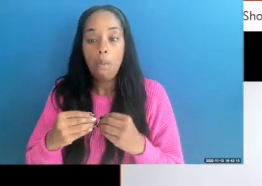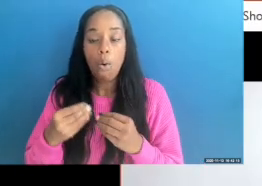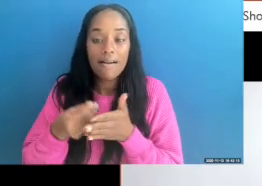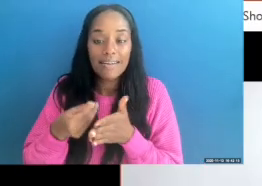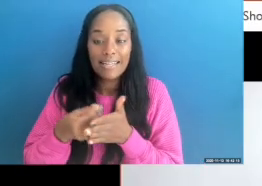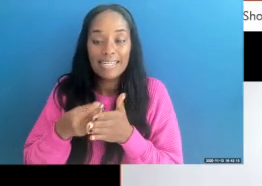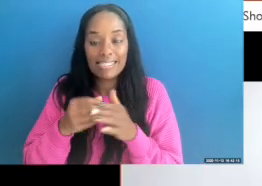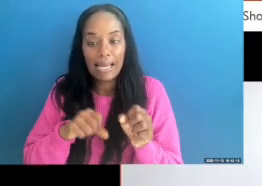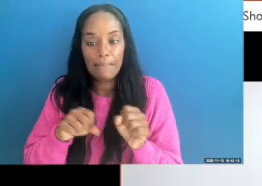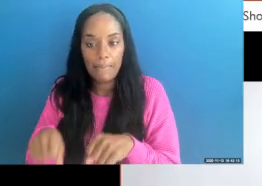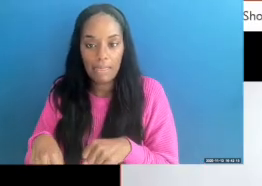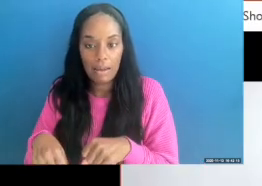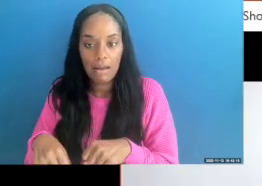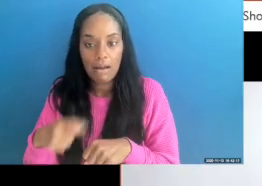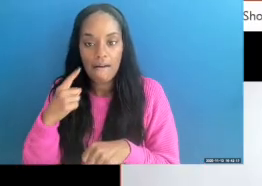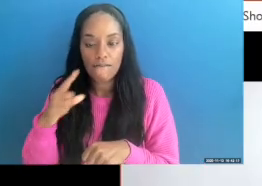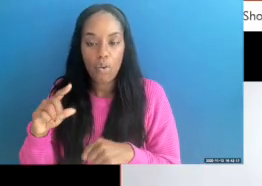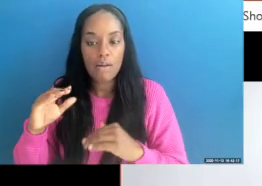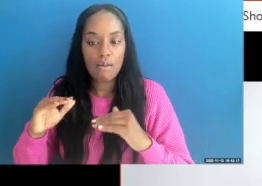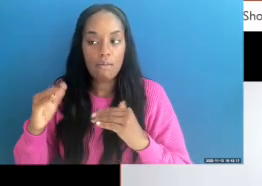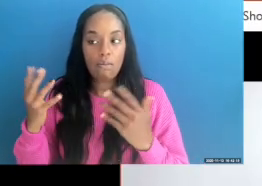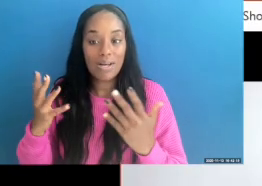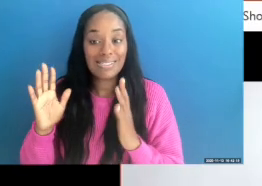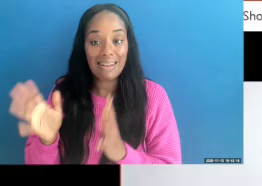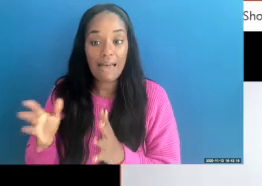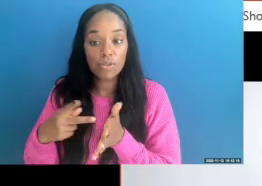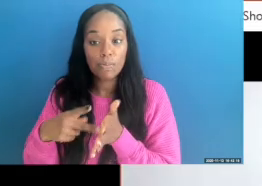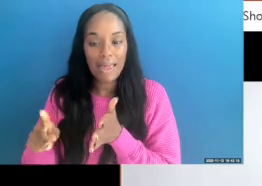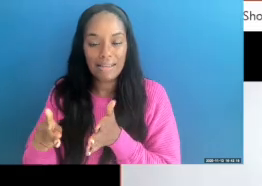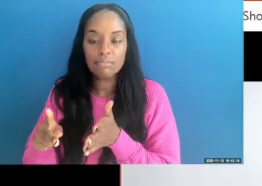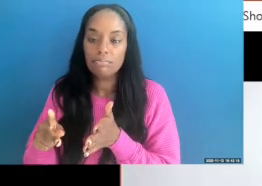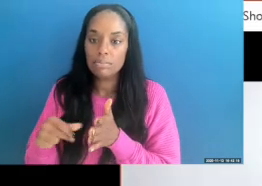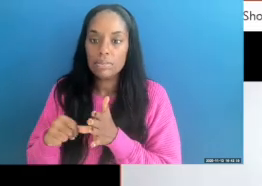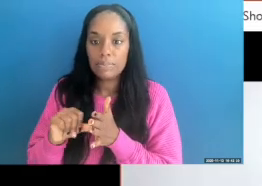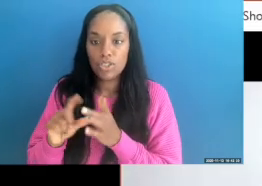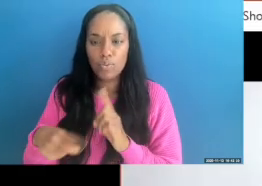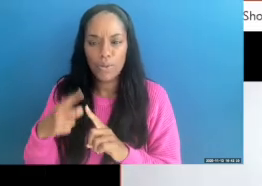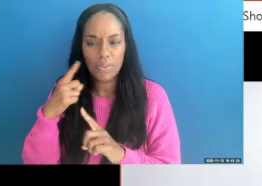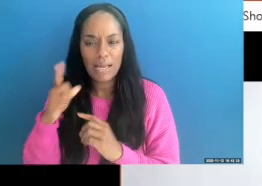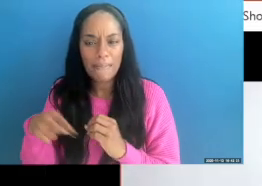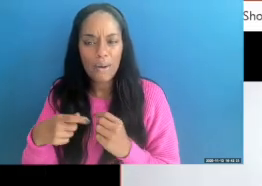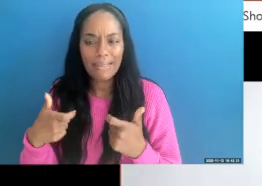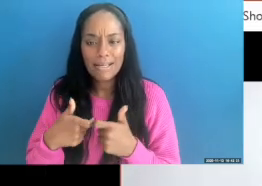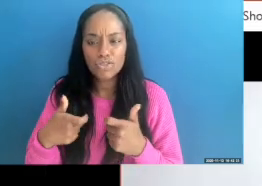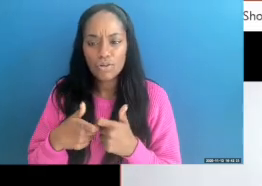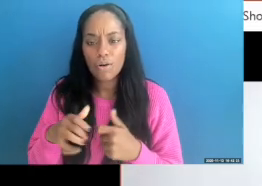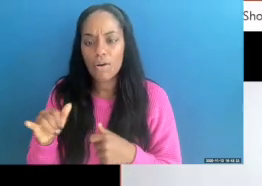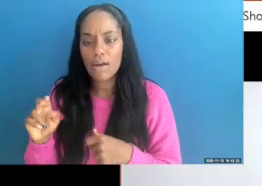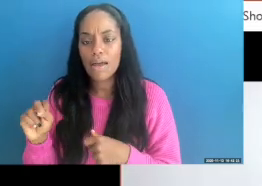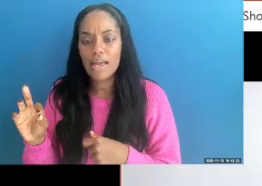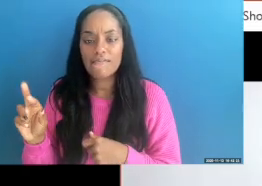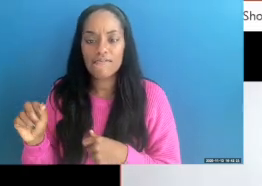appreciate greater financing capabilities on the balance due, especially when you